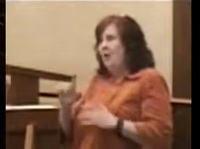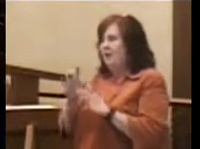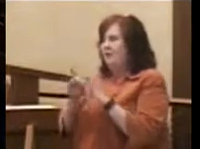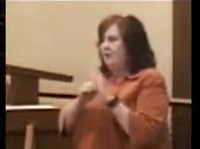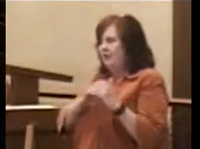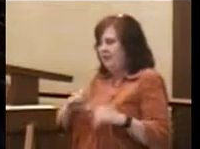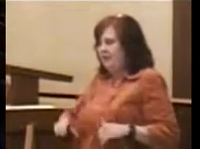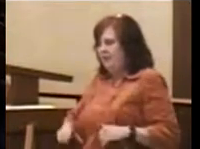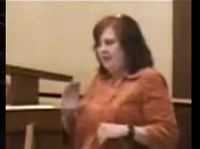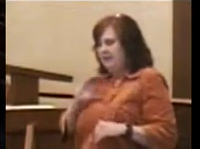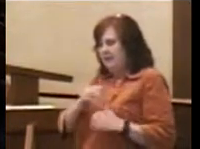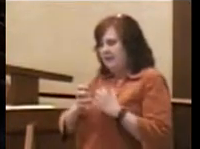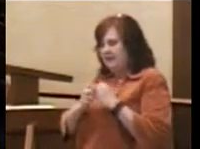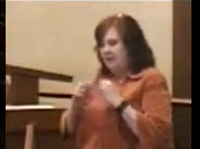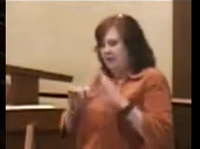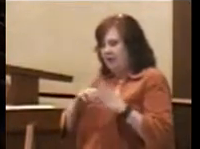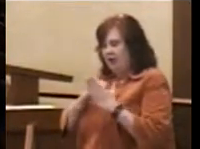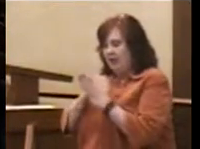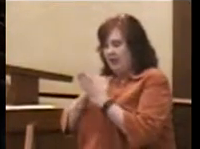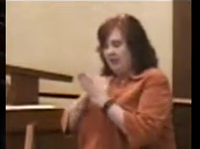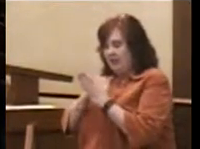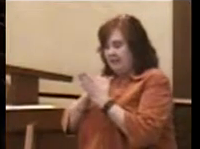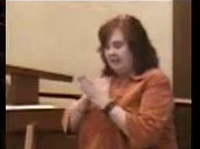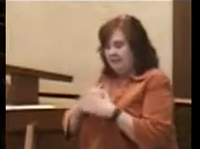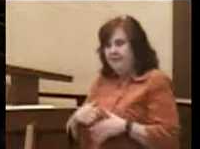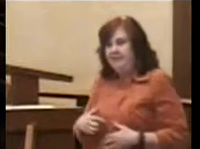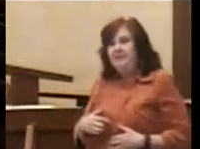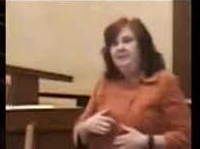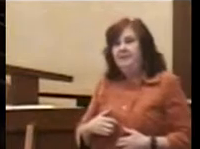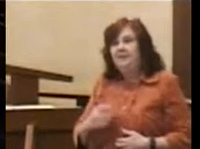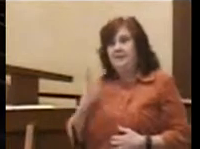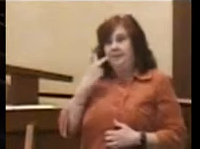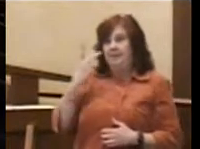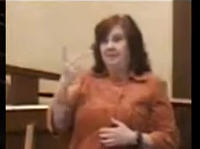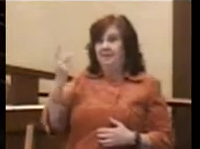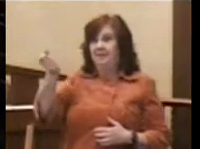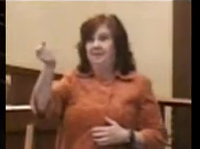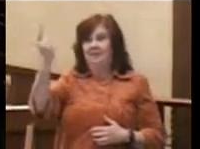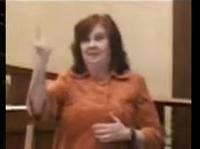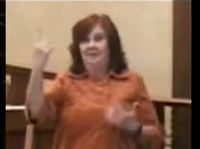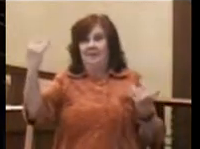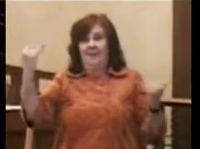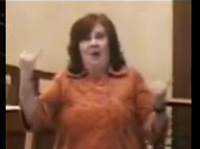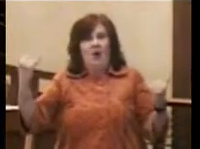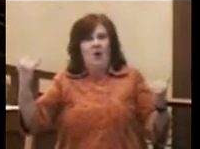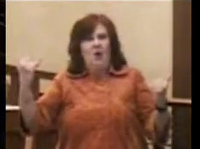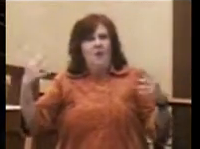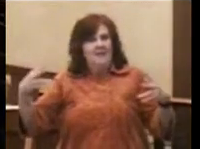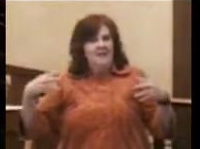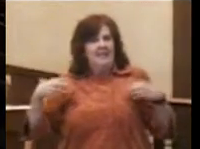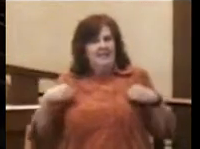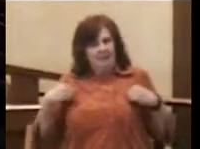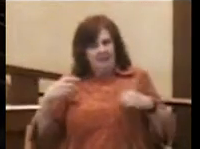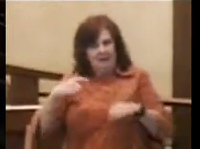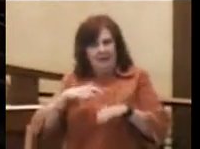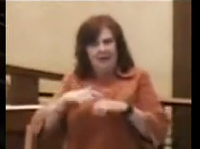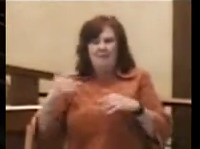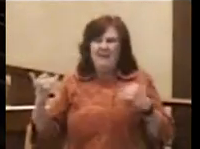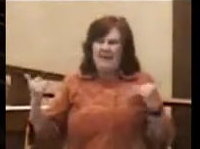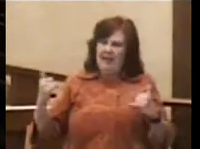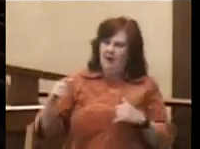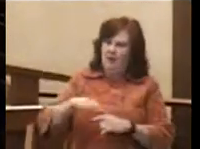our Savior. Amen. Behold, now is the acceptable time. Now is the day